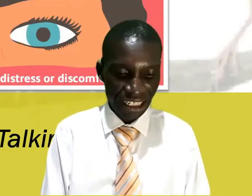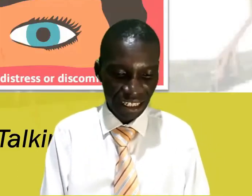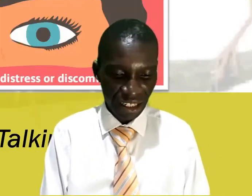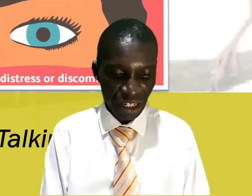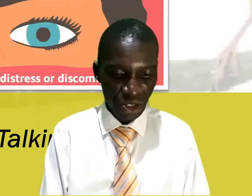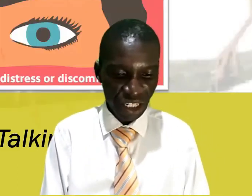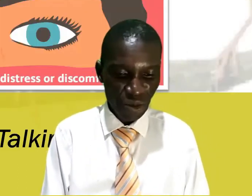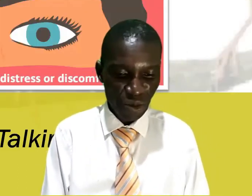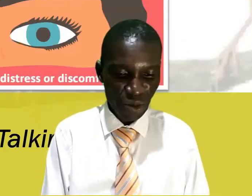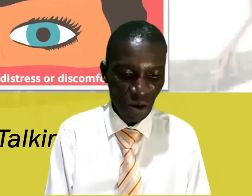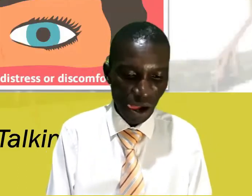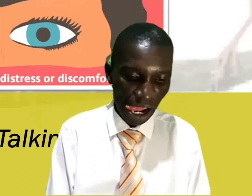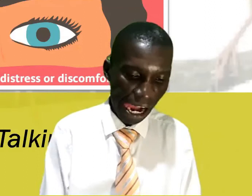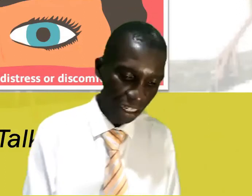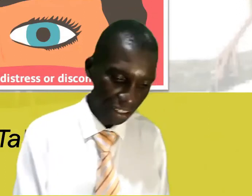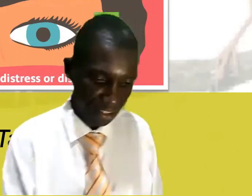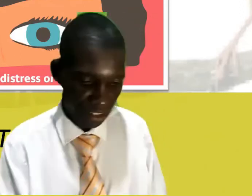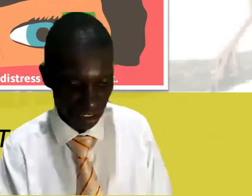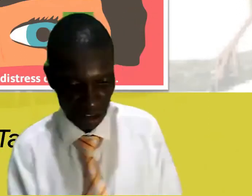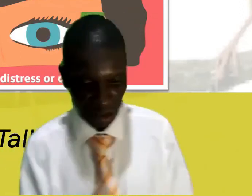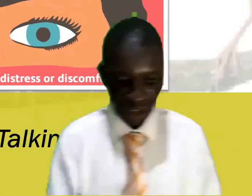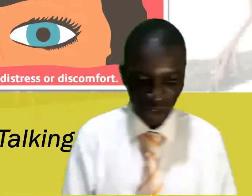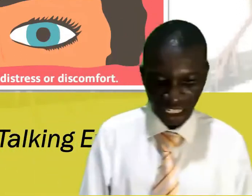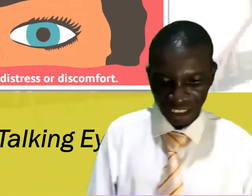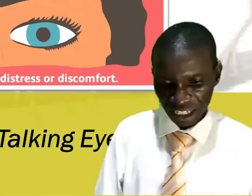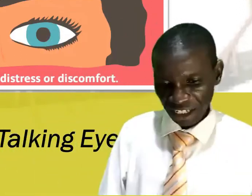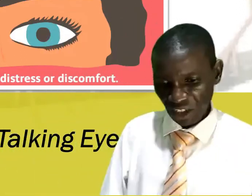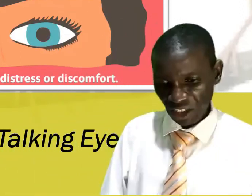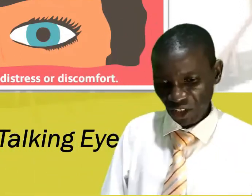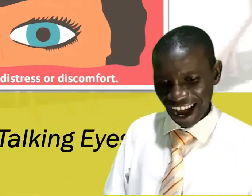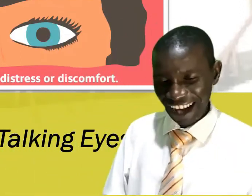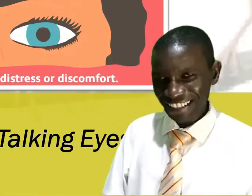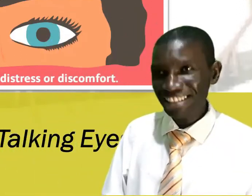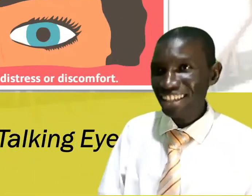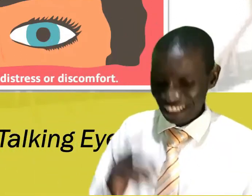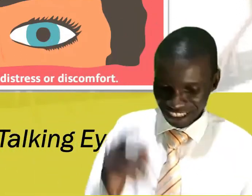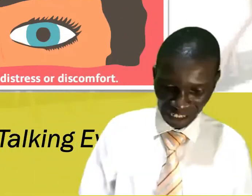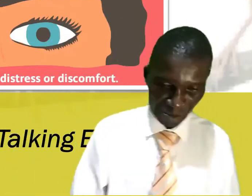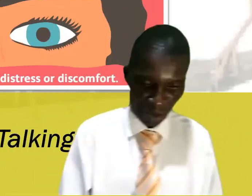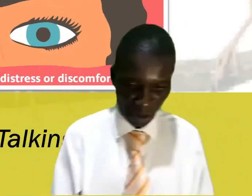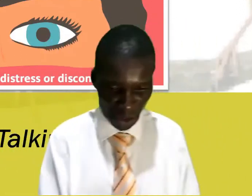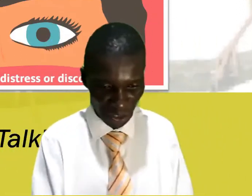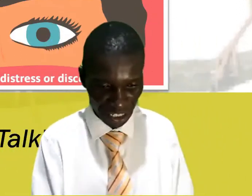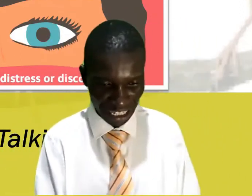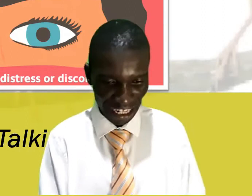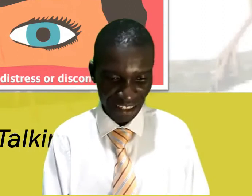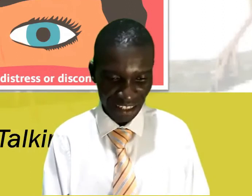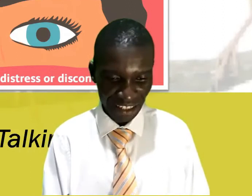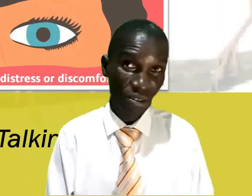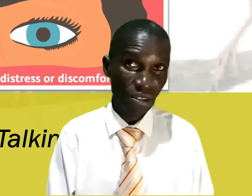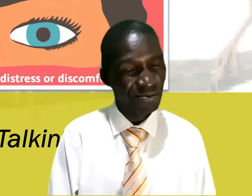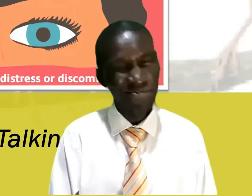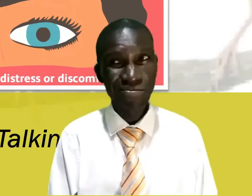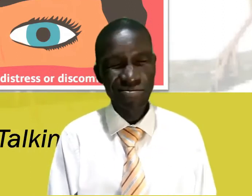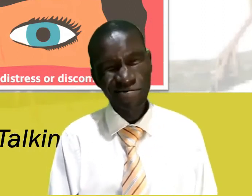important. You are talking with your eyes, or should I say talking eyes. There are people who use their eyes to